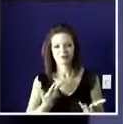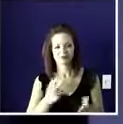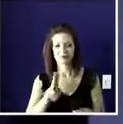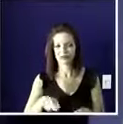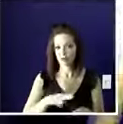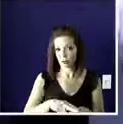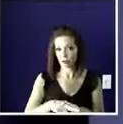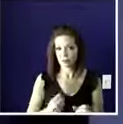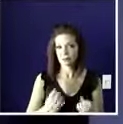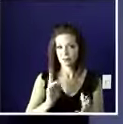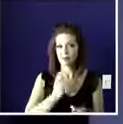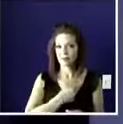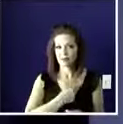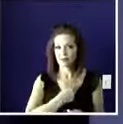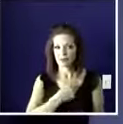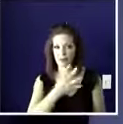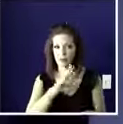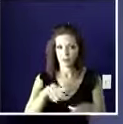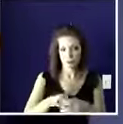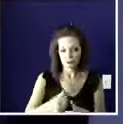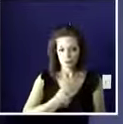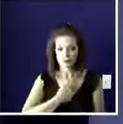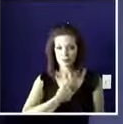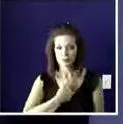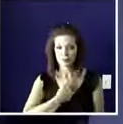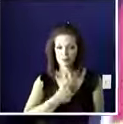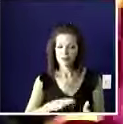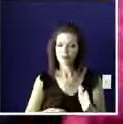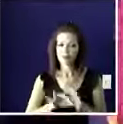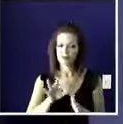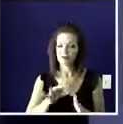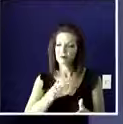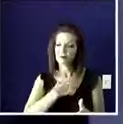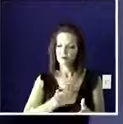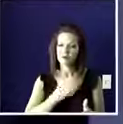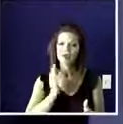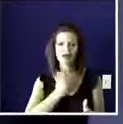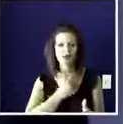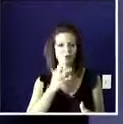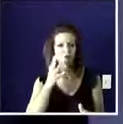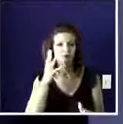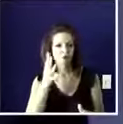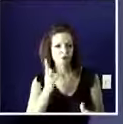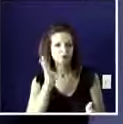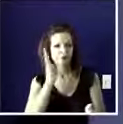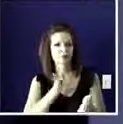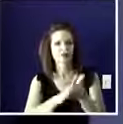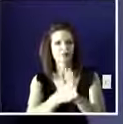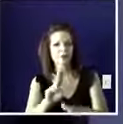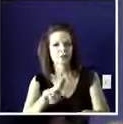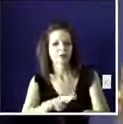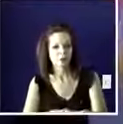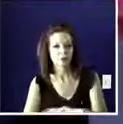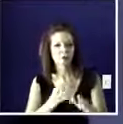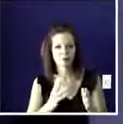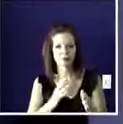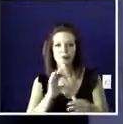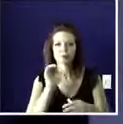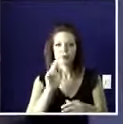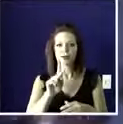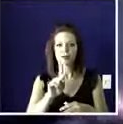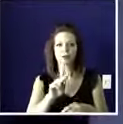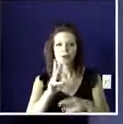us, including myself, often find that we wish that our future is a return to normality, back to the world that once